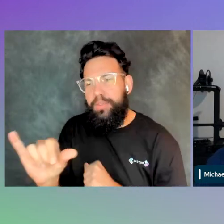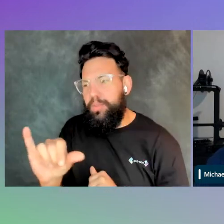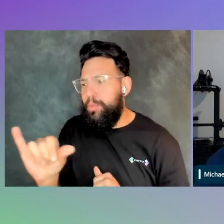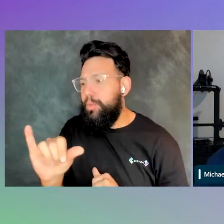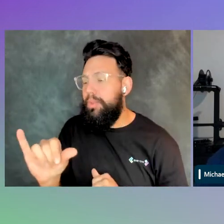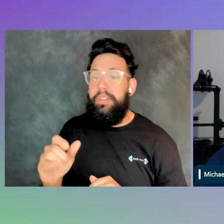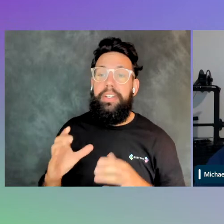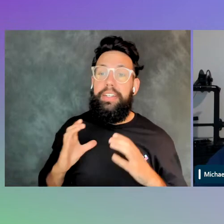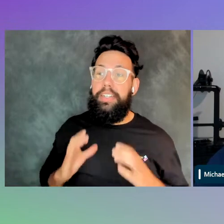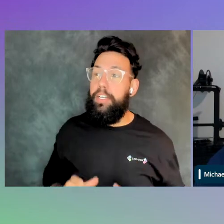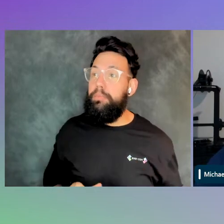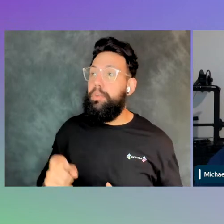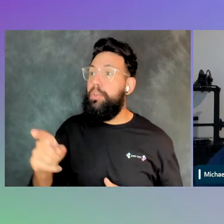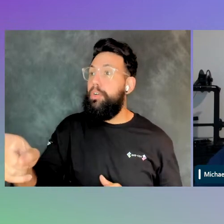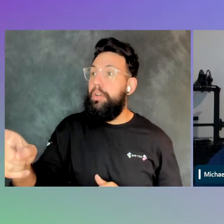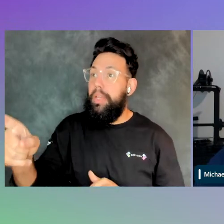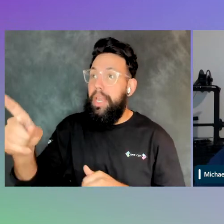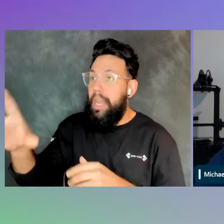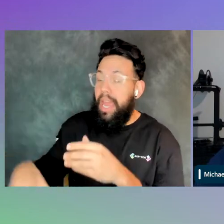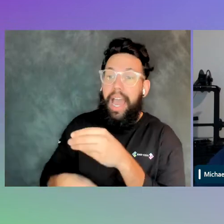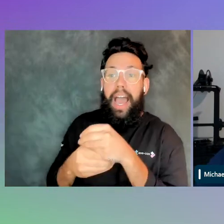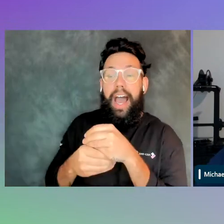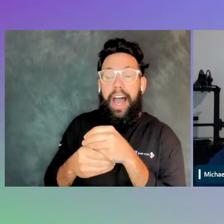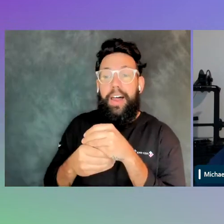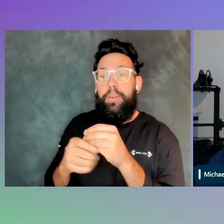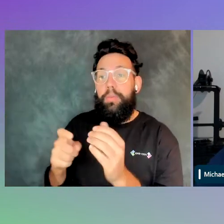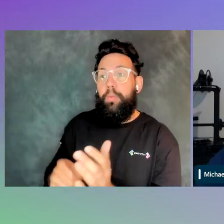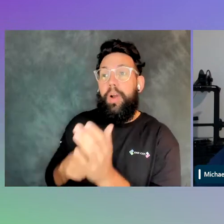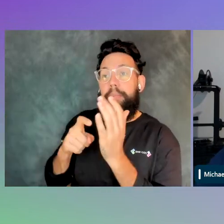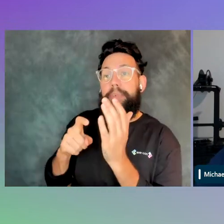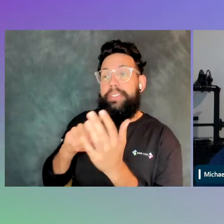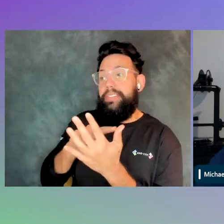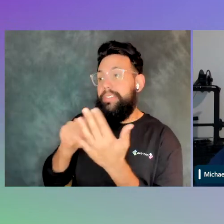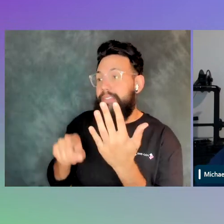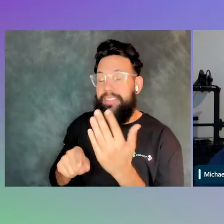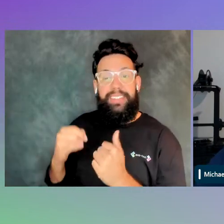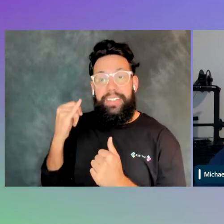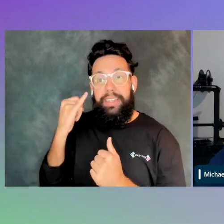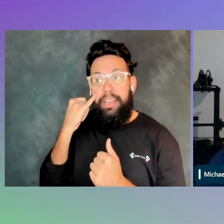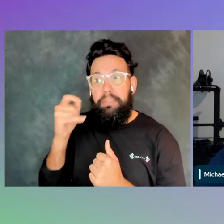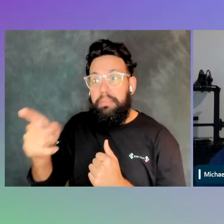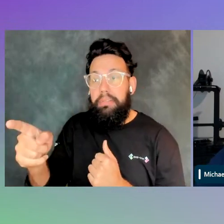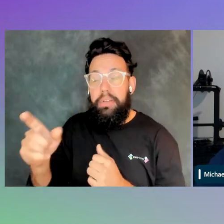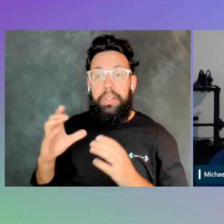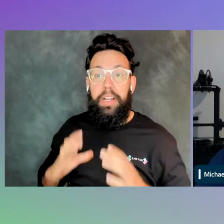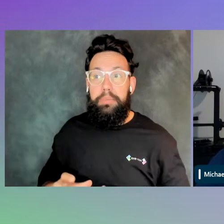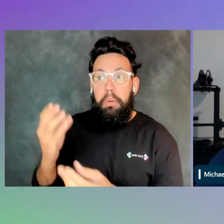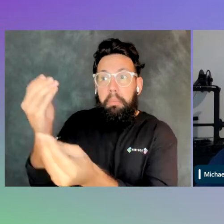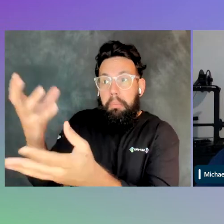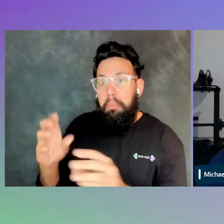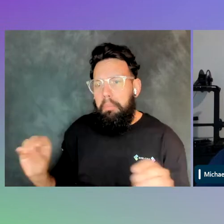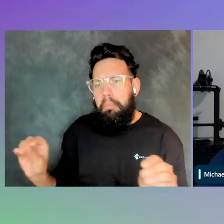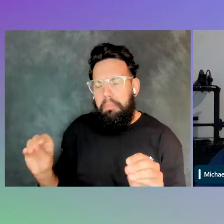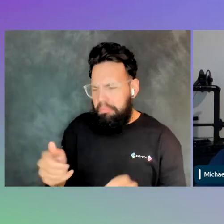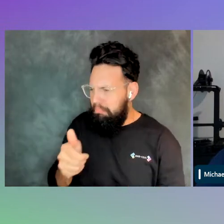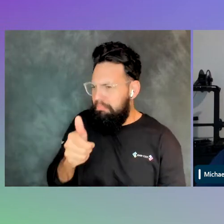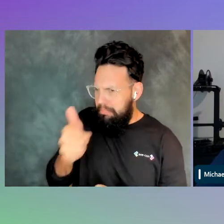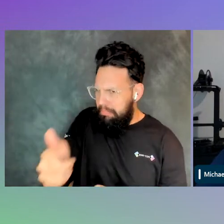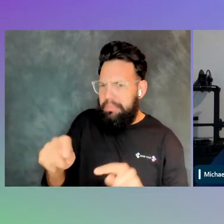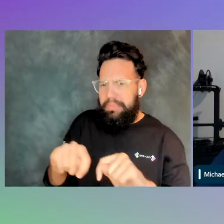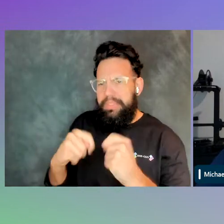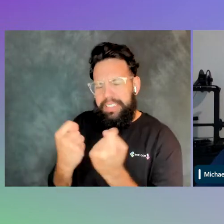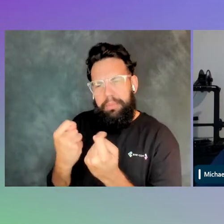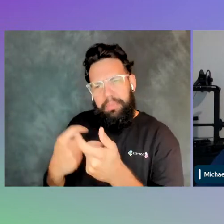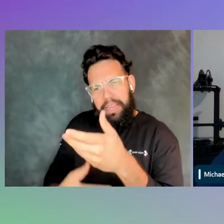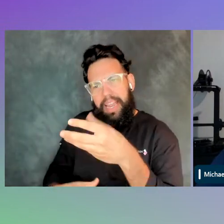side and should change if it doesn't from the customer side from yours. It is plugging into the part of the